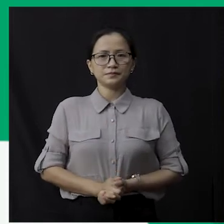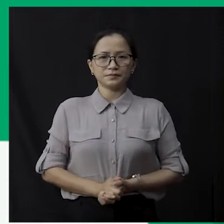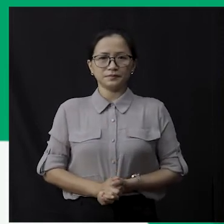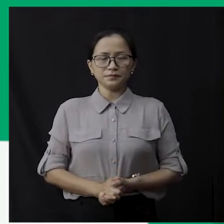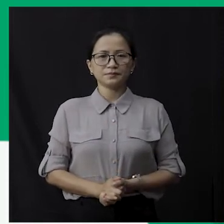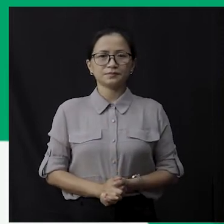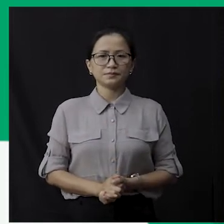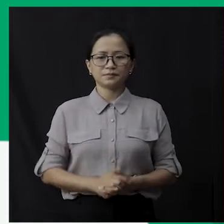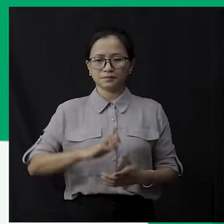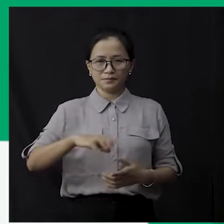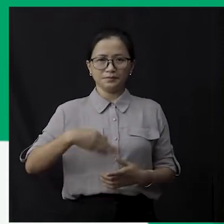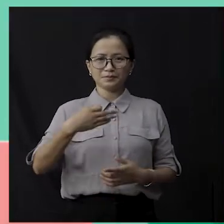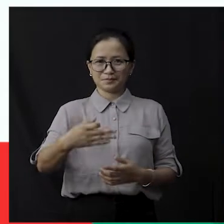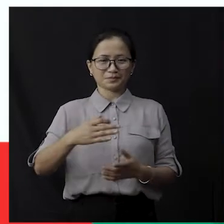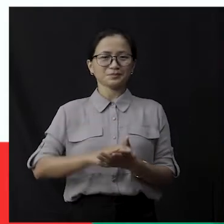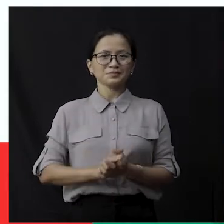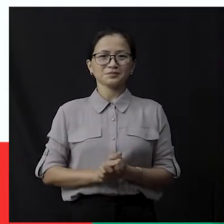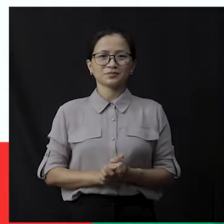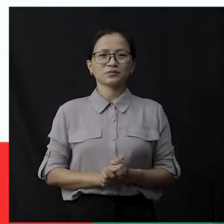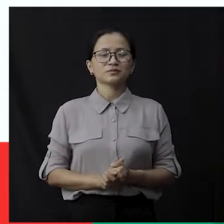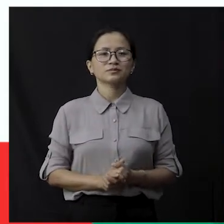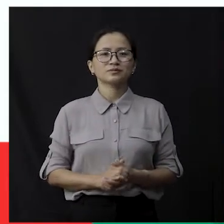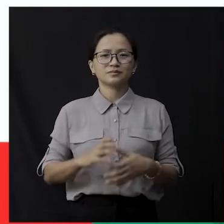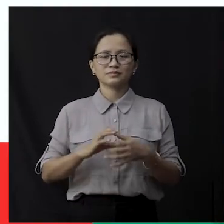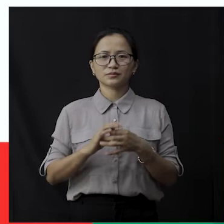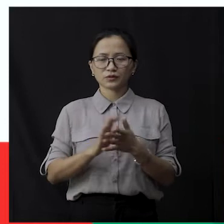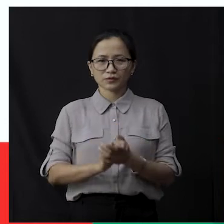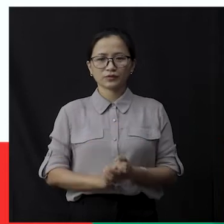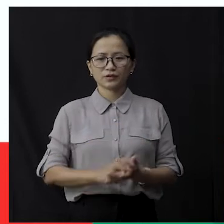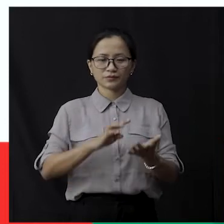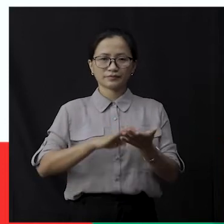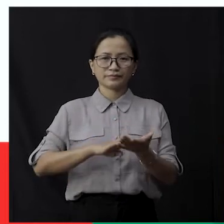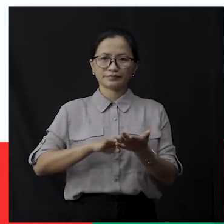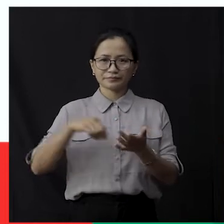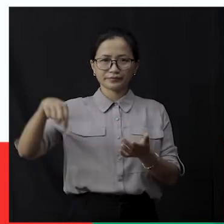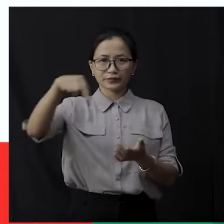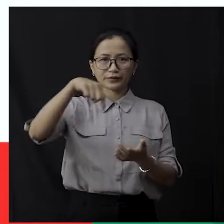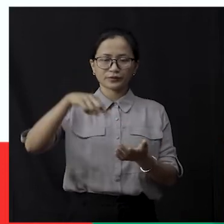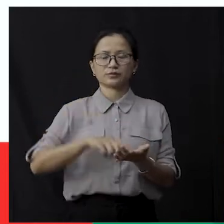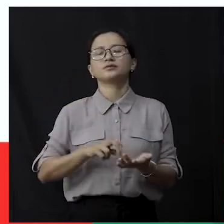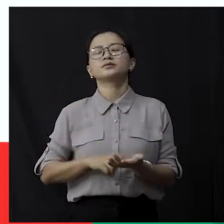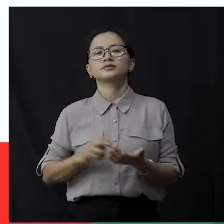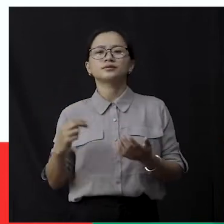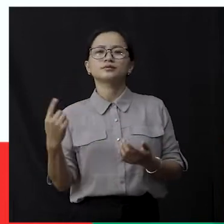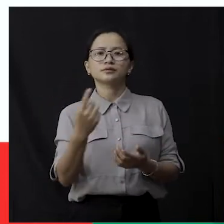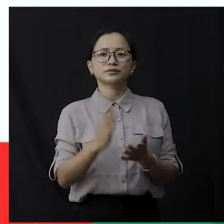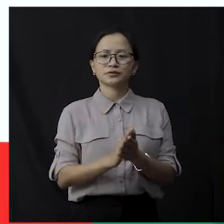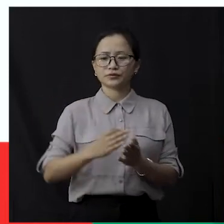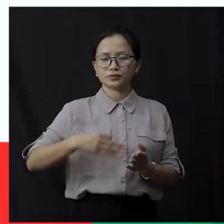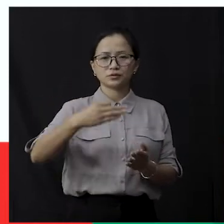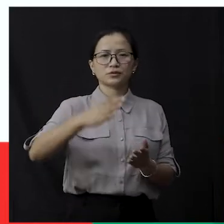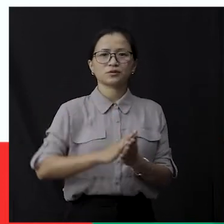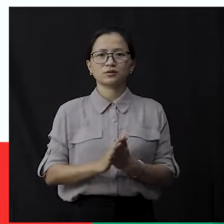now students, the next type of natural features that we will see is hills,